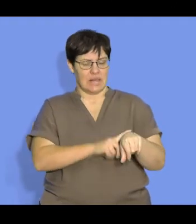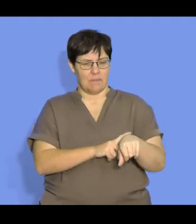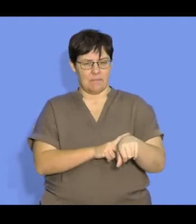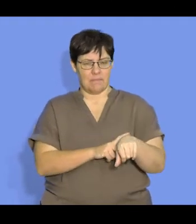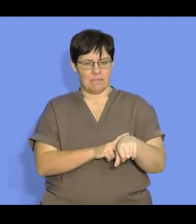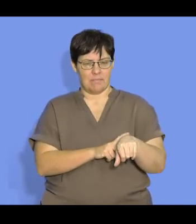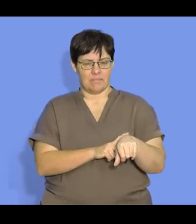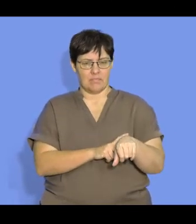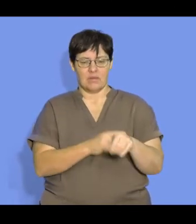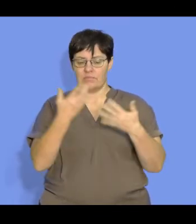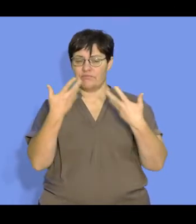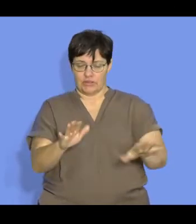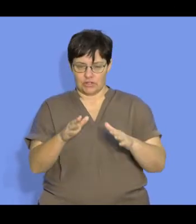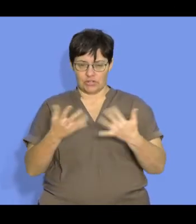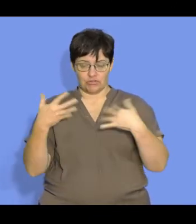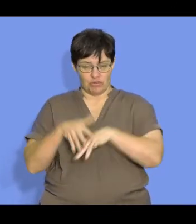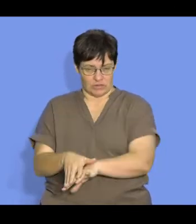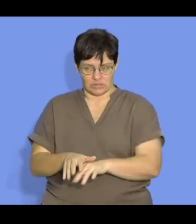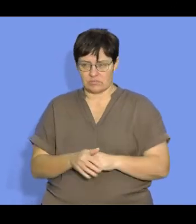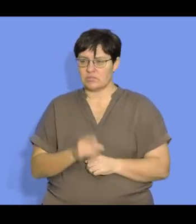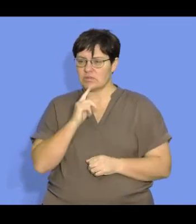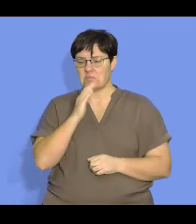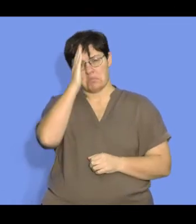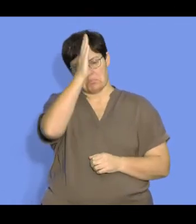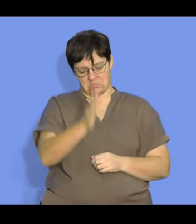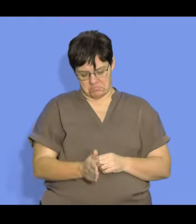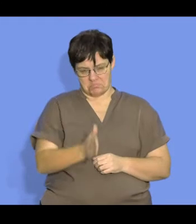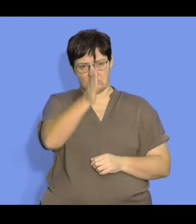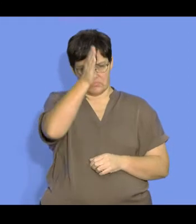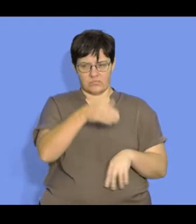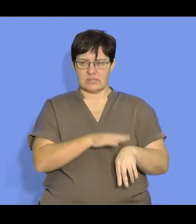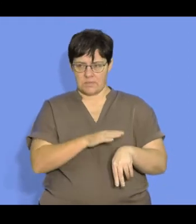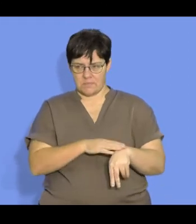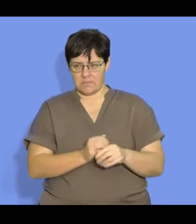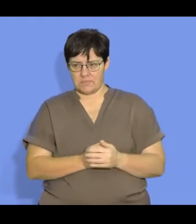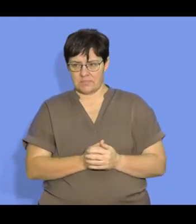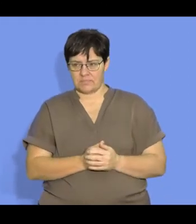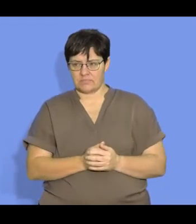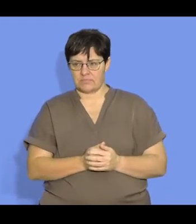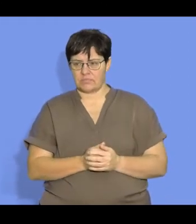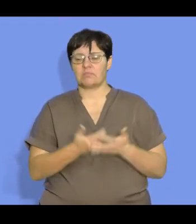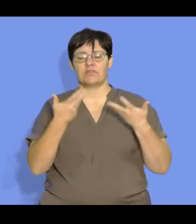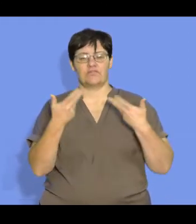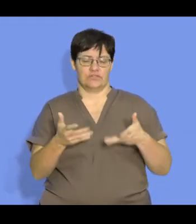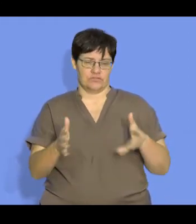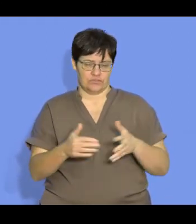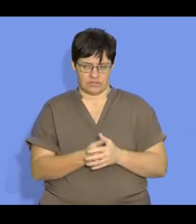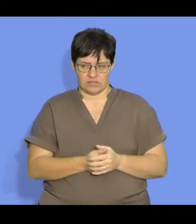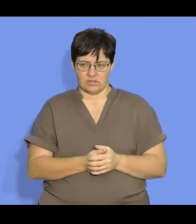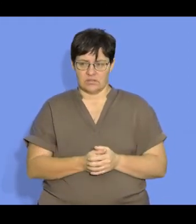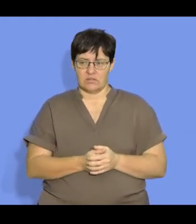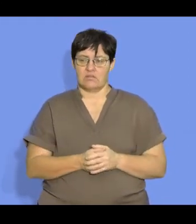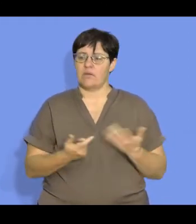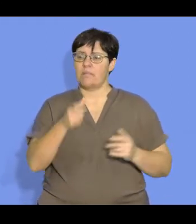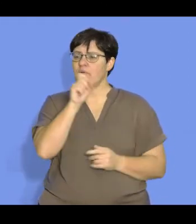the reactions are completed. I would say it's more or less at that time that that reaction is completed.